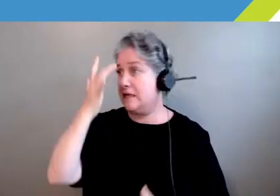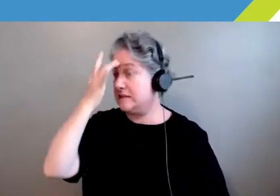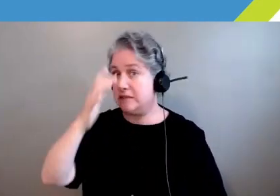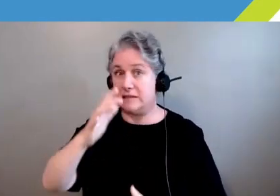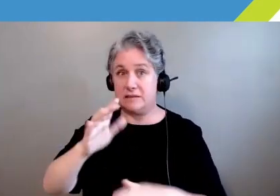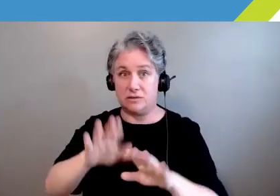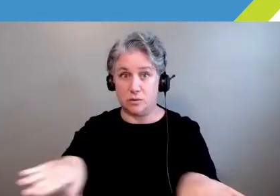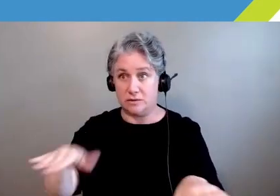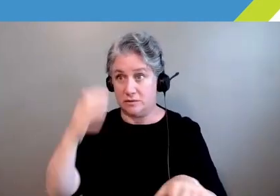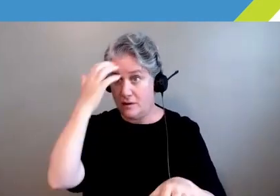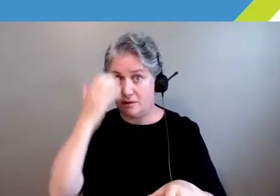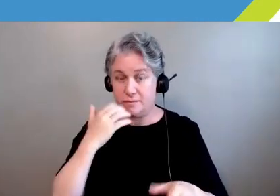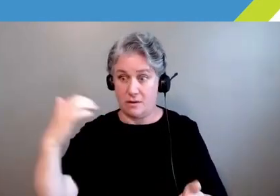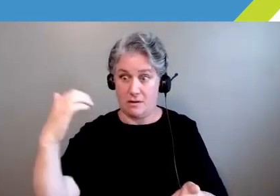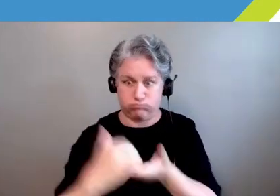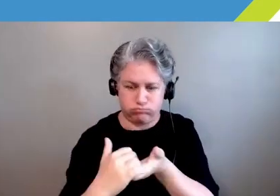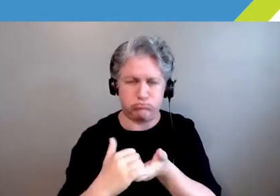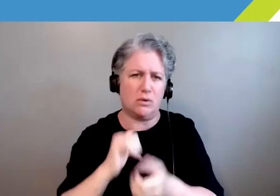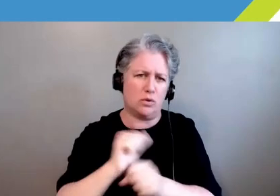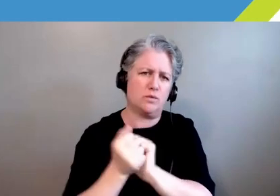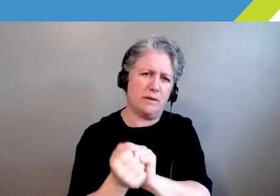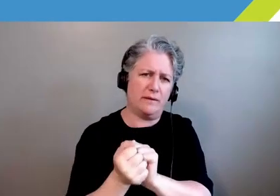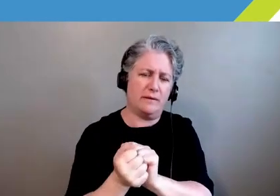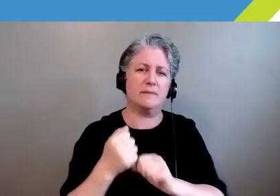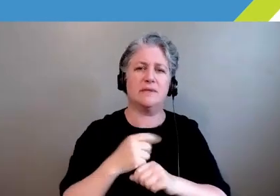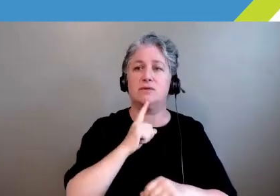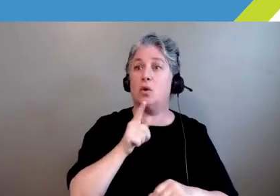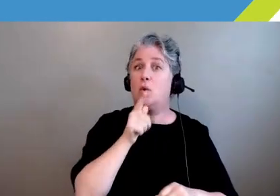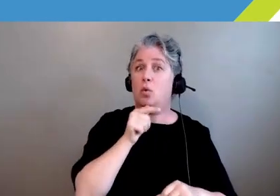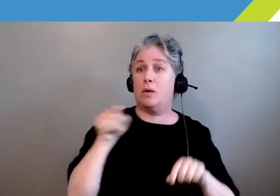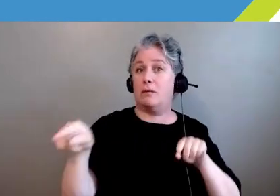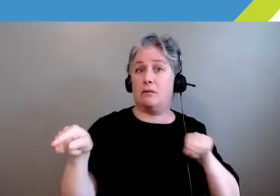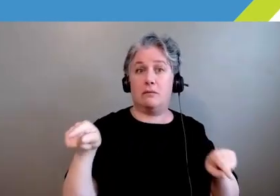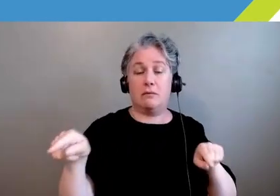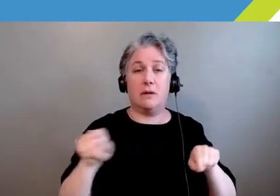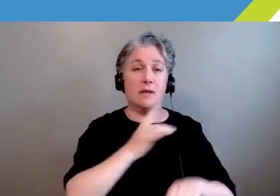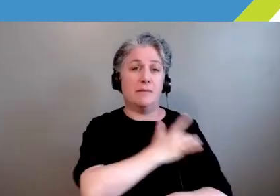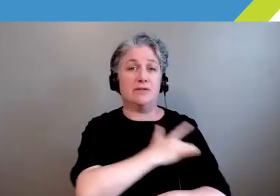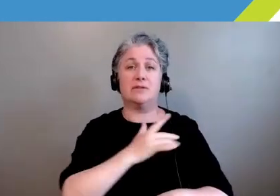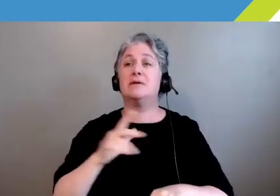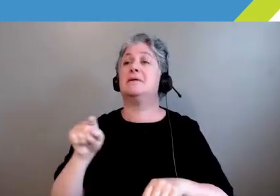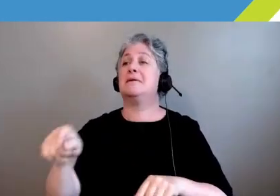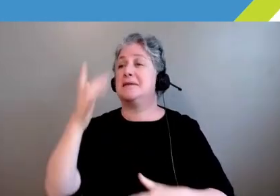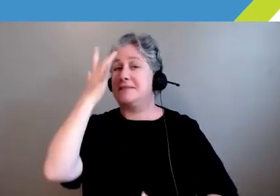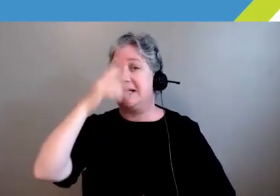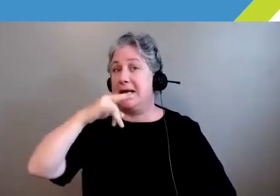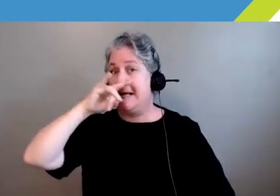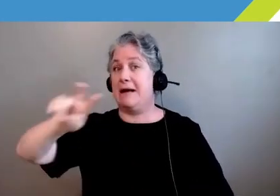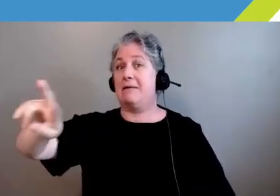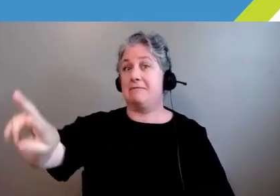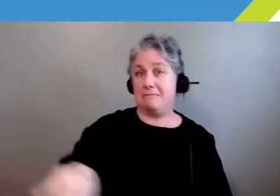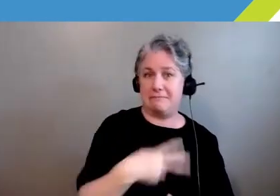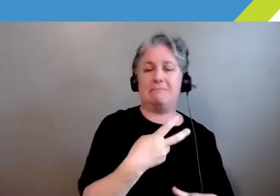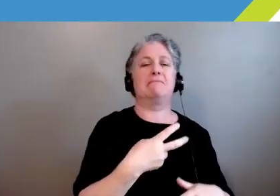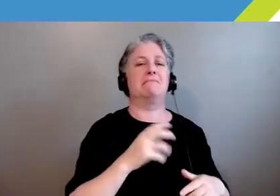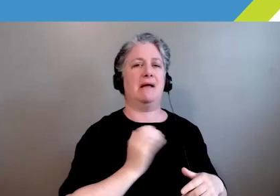Kids. And what we do is we make sure that the patients who graduate from Sick Kids move over to the